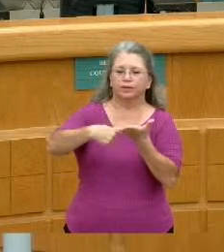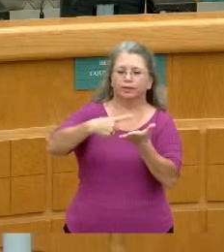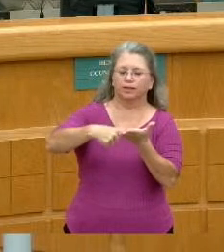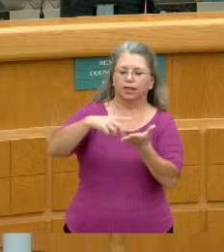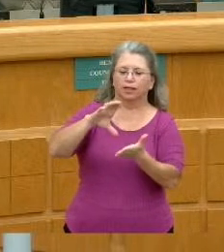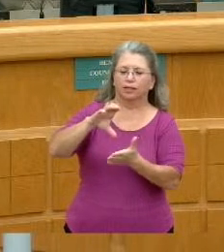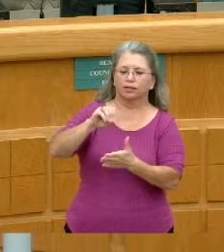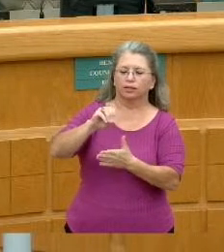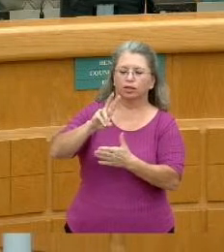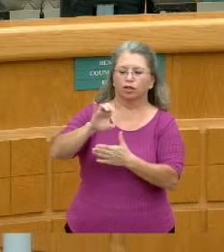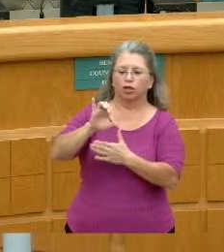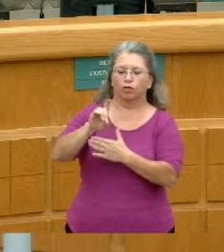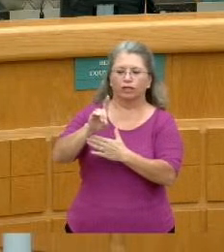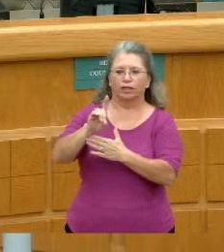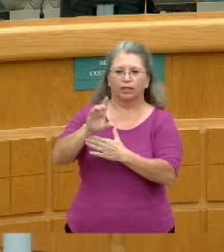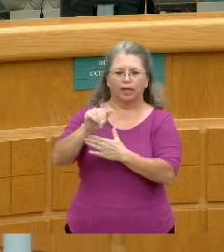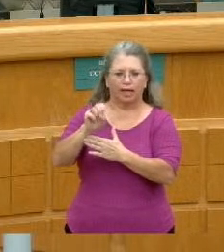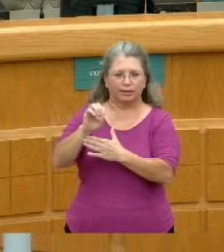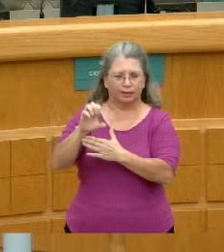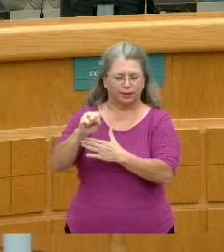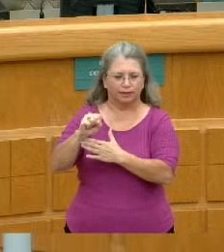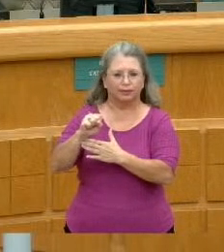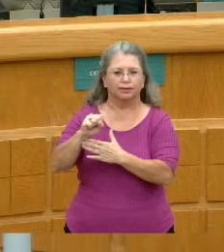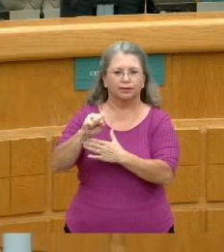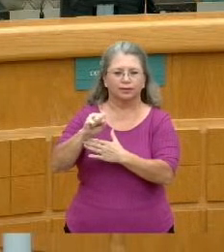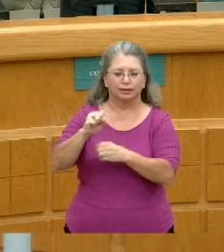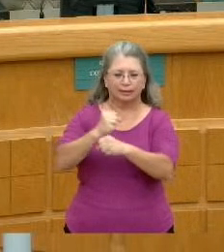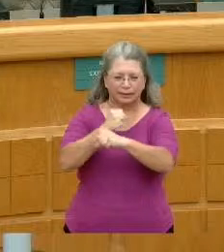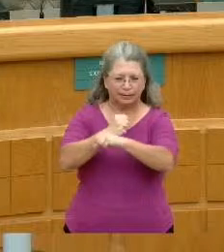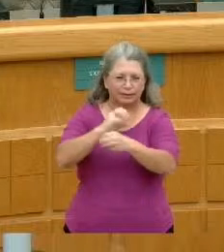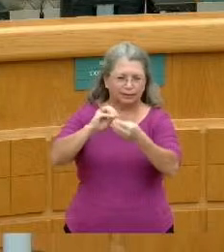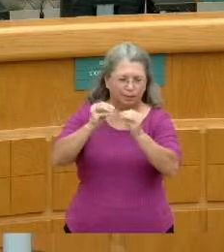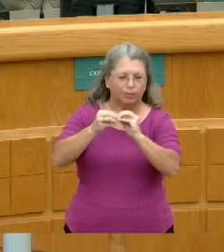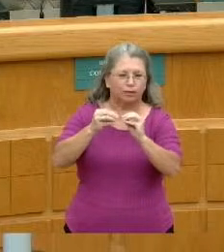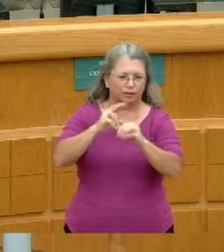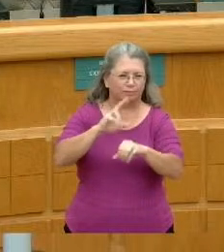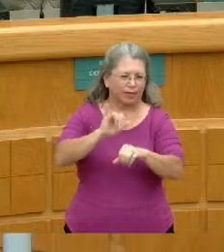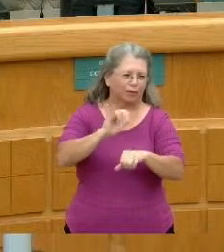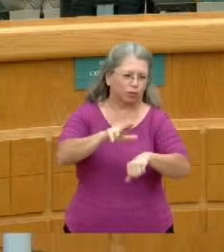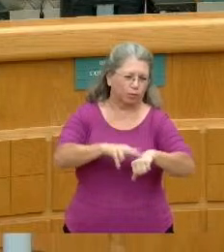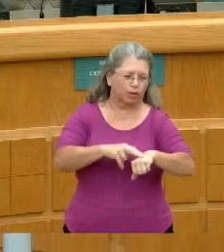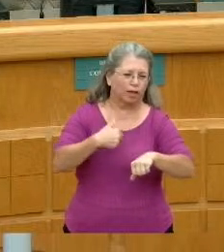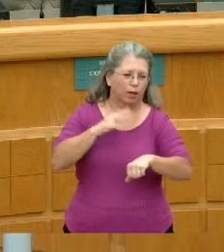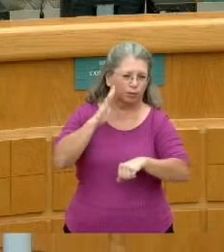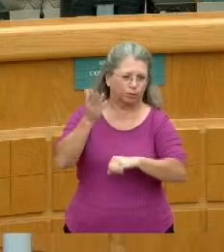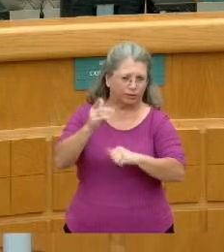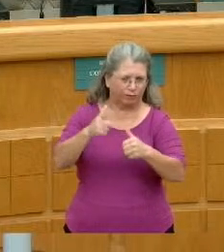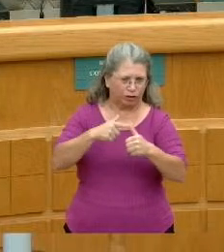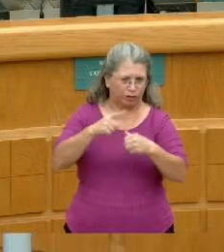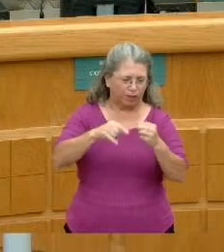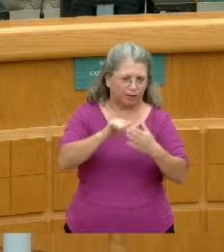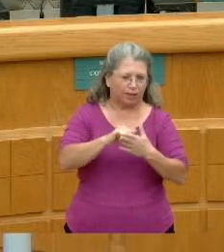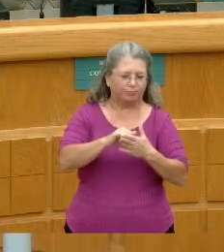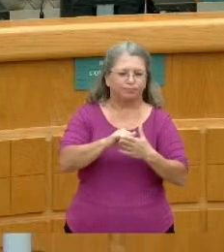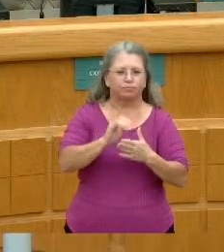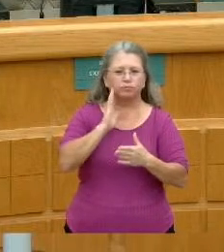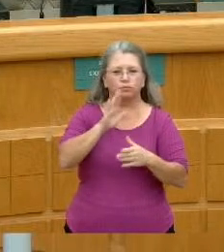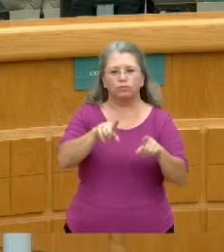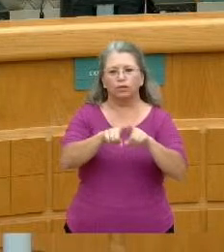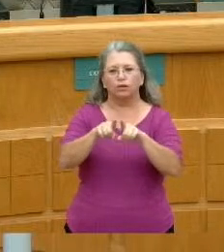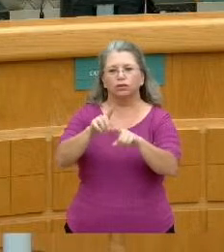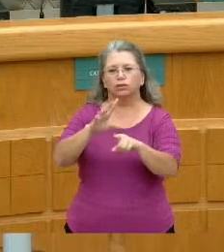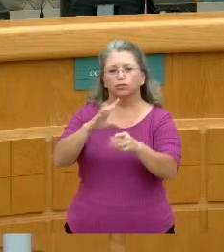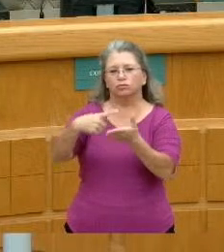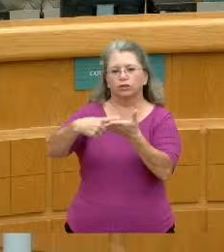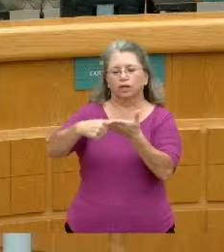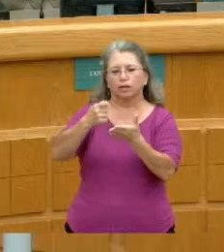the statistics, as we normally do. I'll present first on that. I'm also going to do a little bit of talking on nurses and